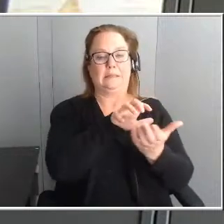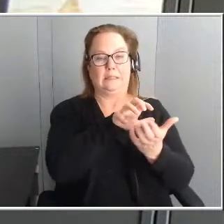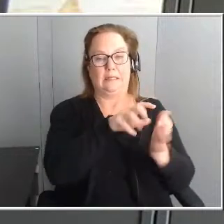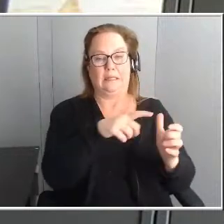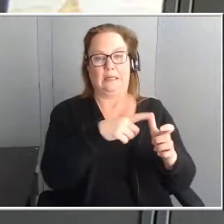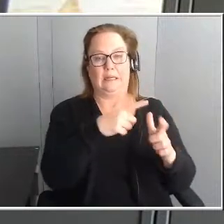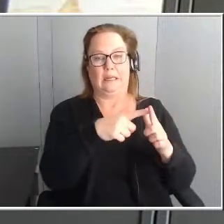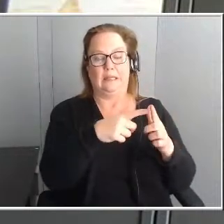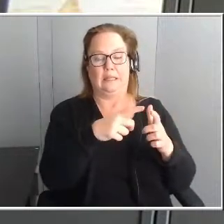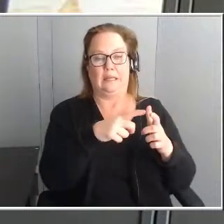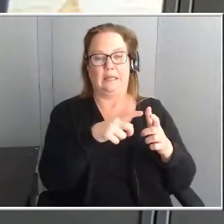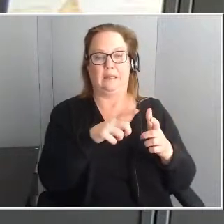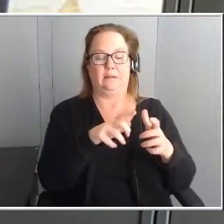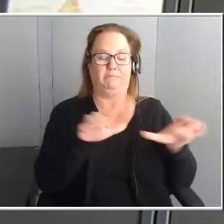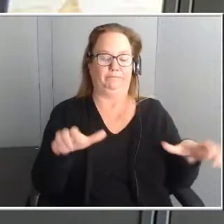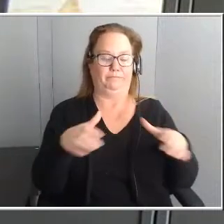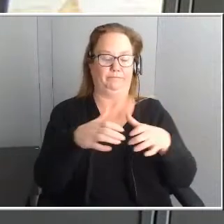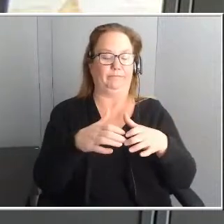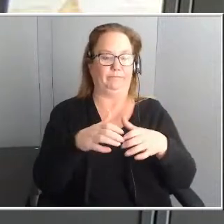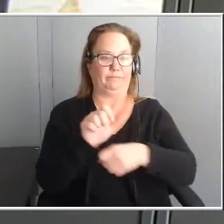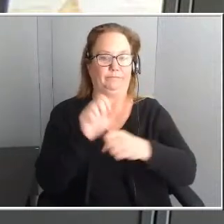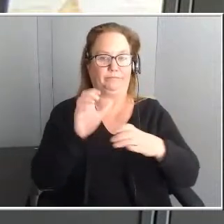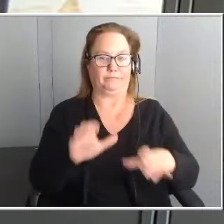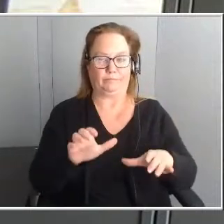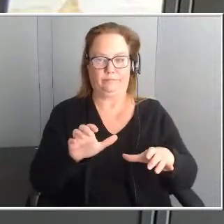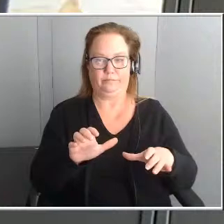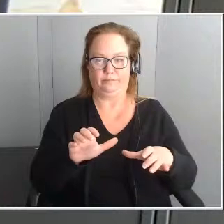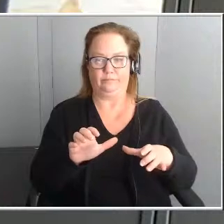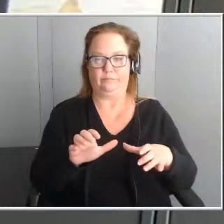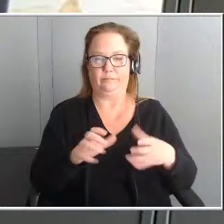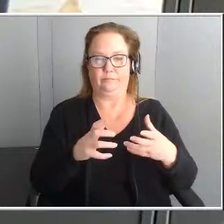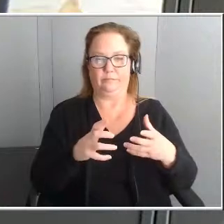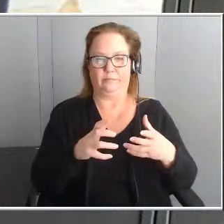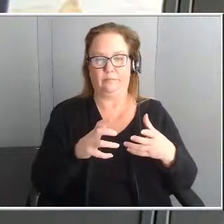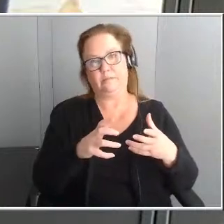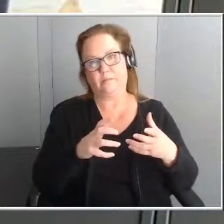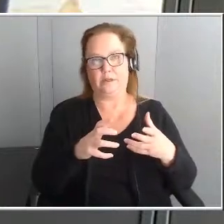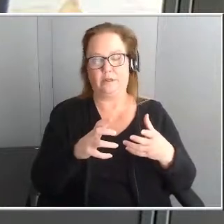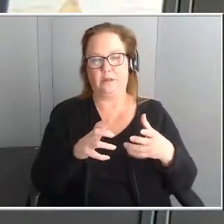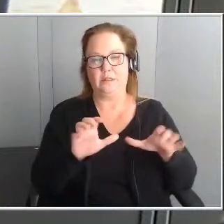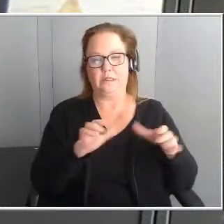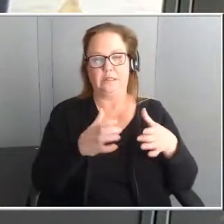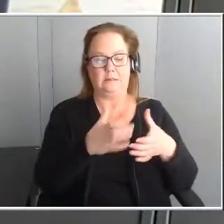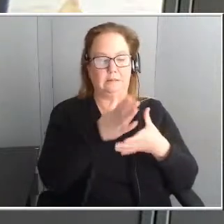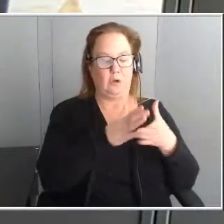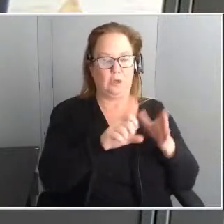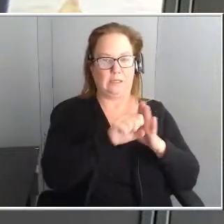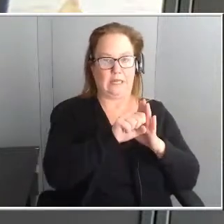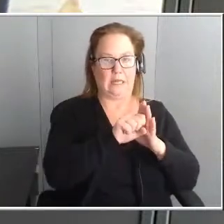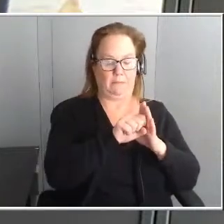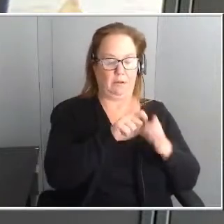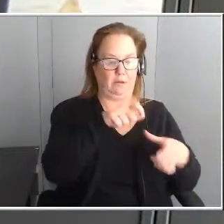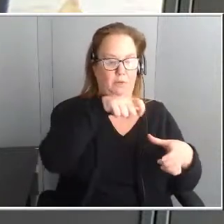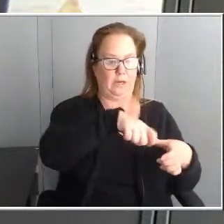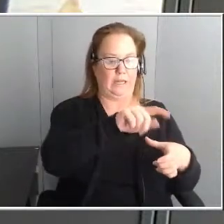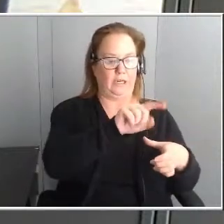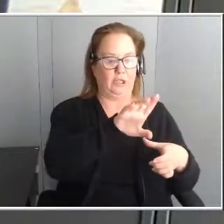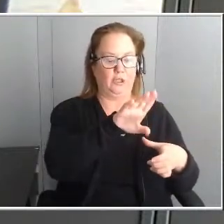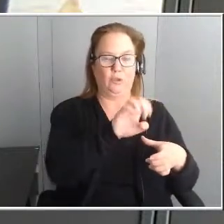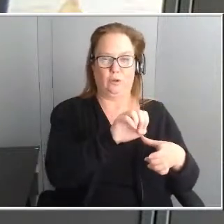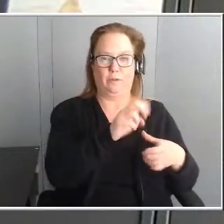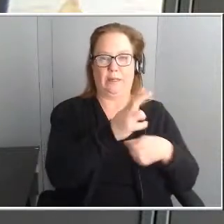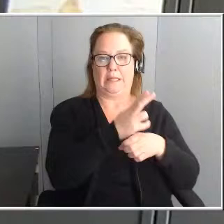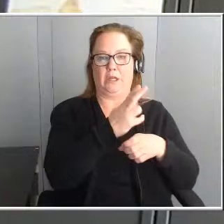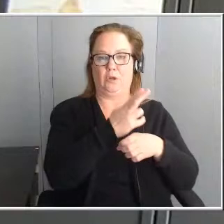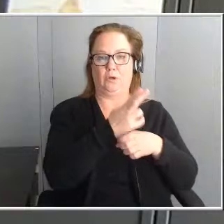it's our collaborators at the wastewater treatment facilities that take small samples of those, put it into a sample tube, and they use